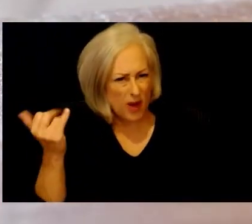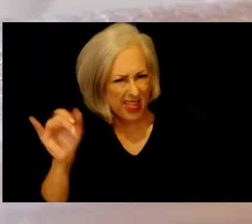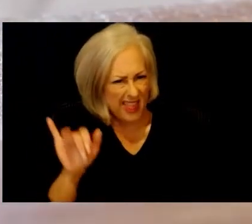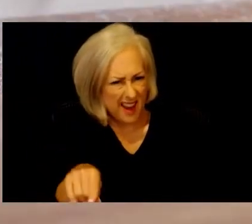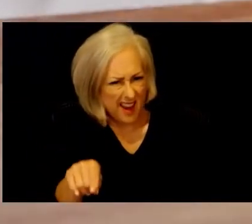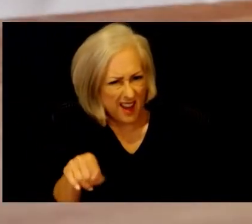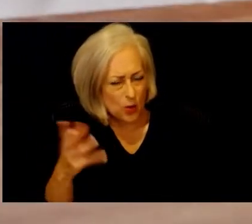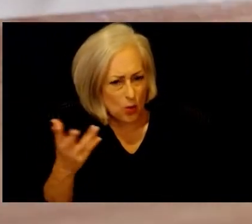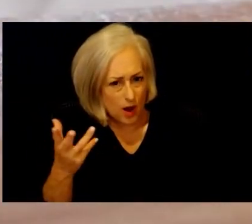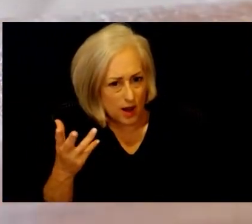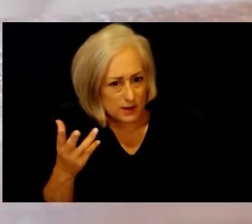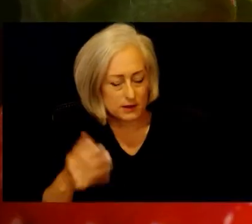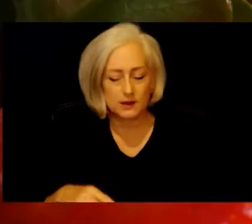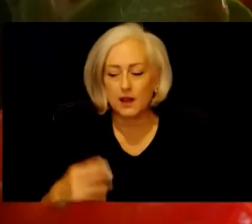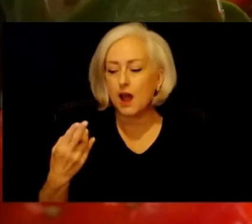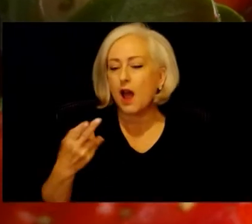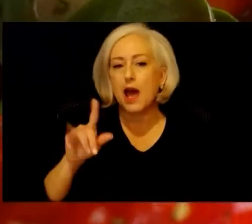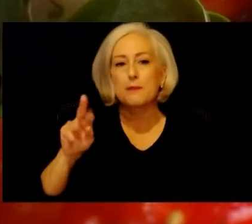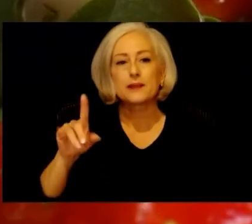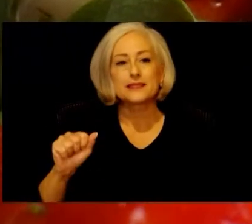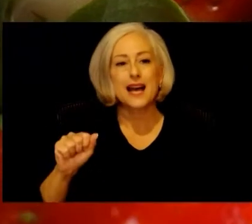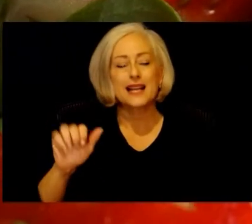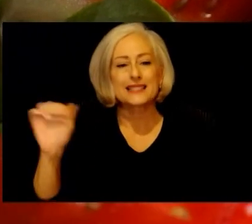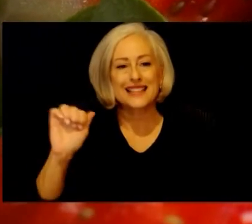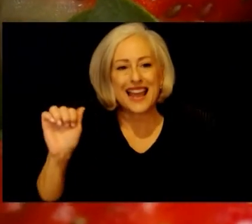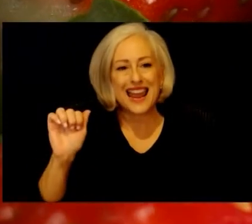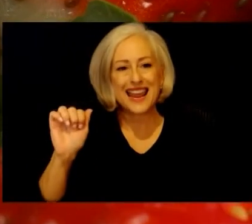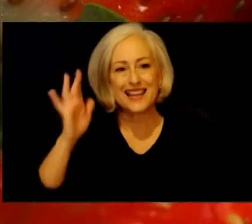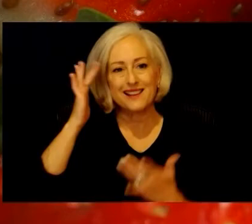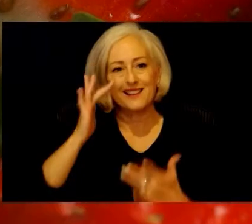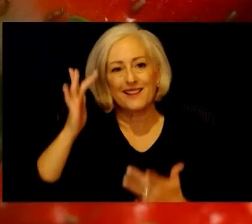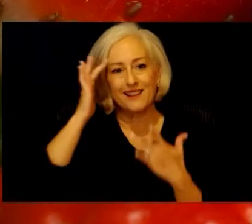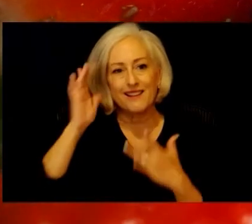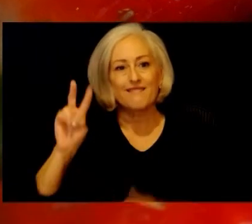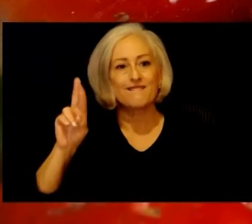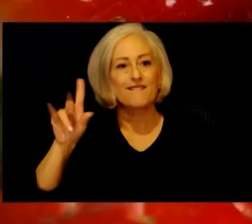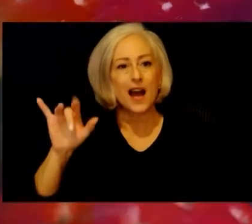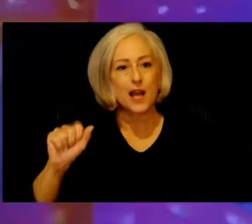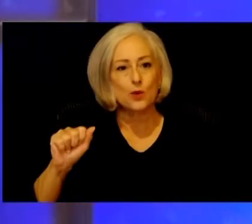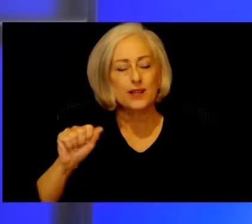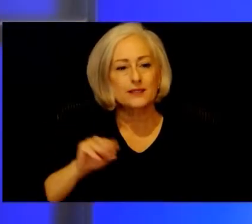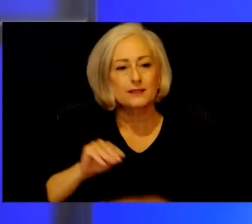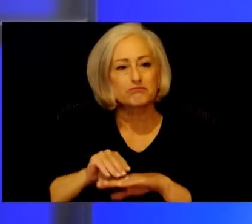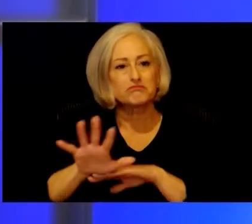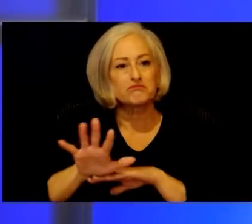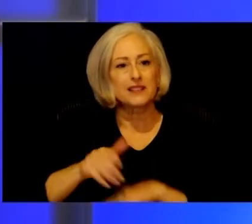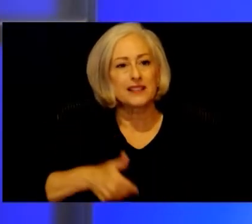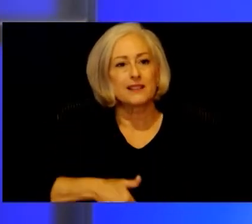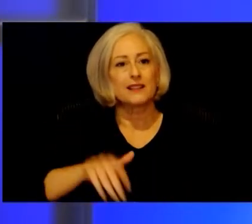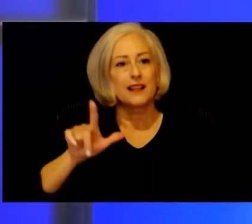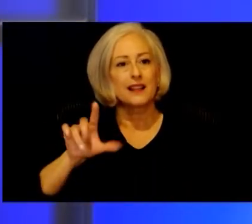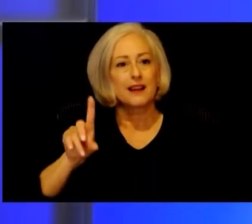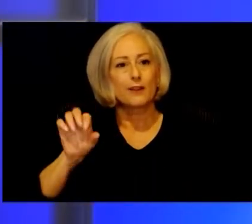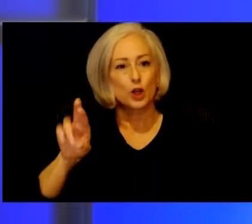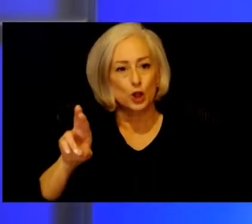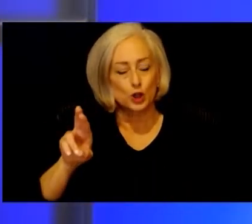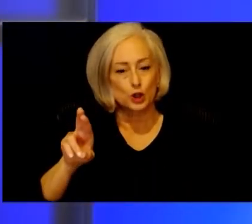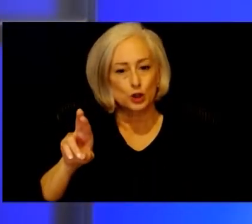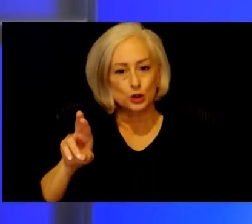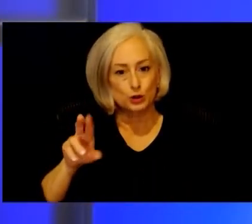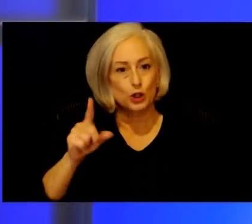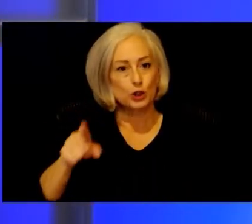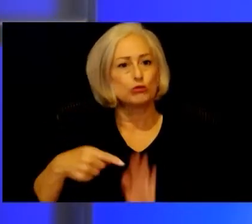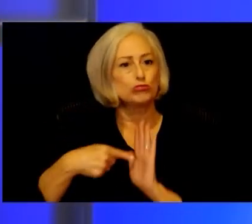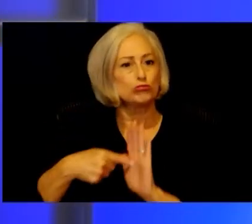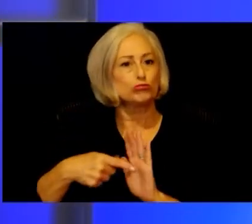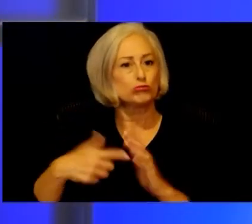hepatitis A is a viral outbreak, a viral infection that affects the liver. And so you would present with symptoms